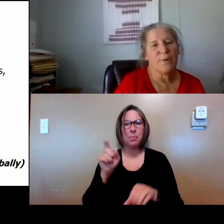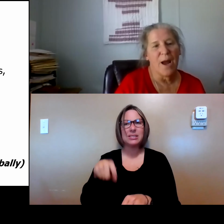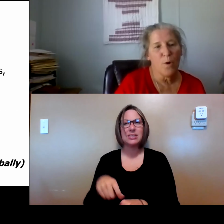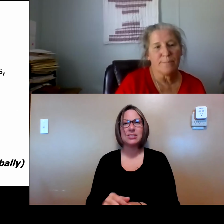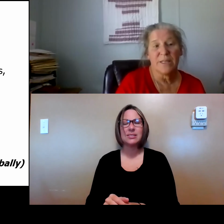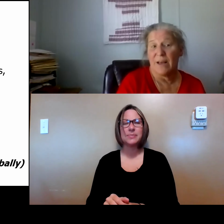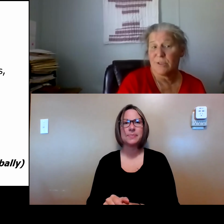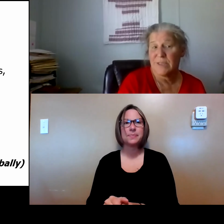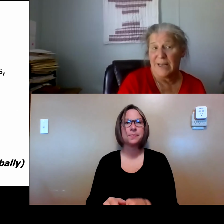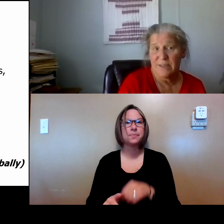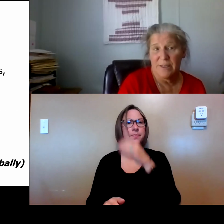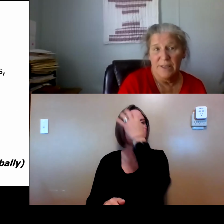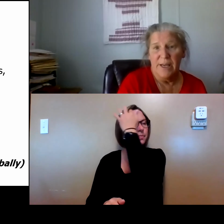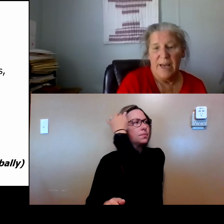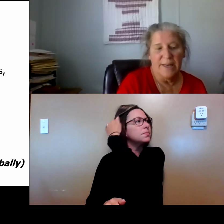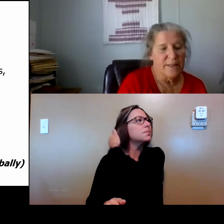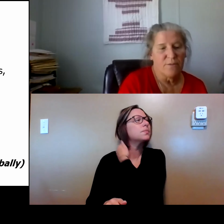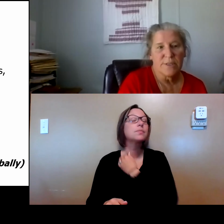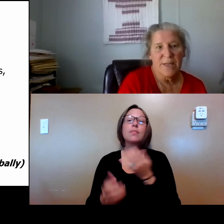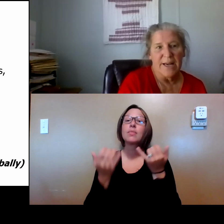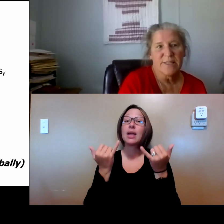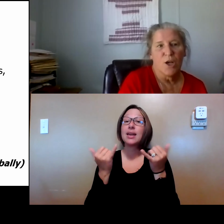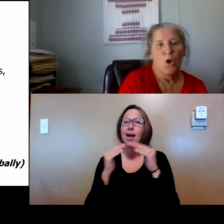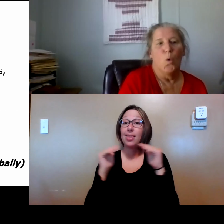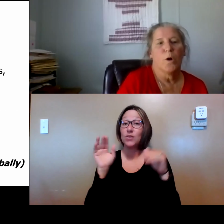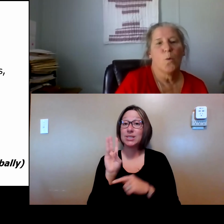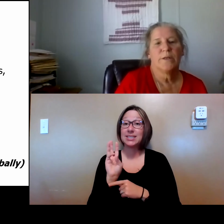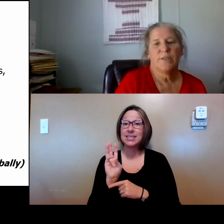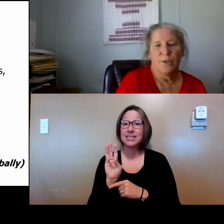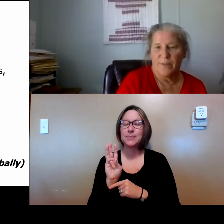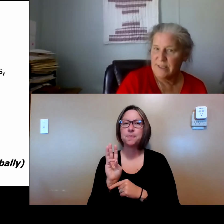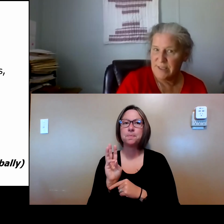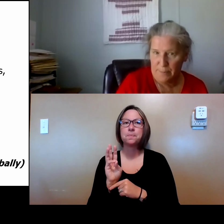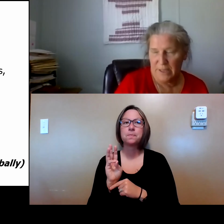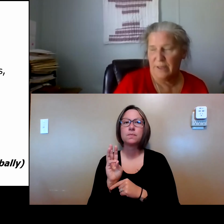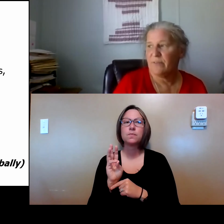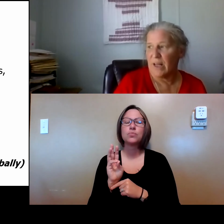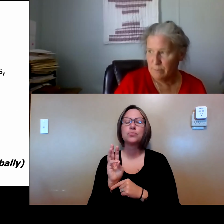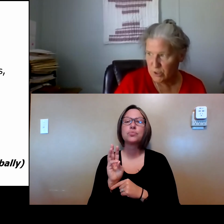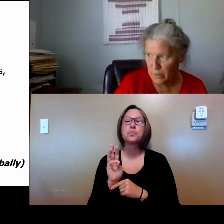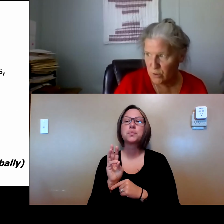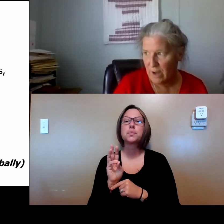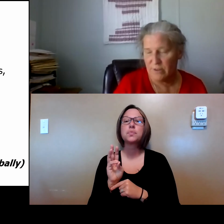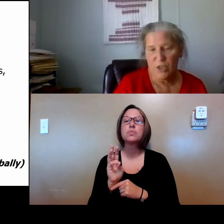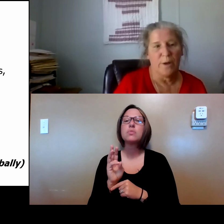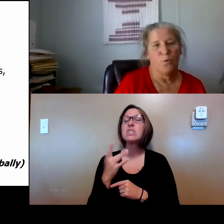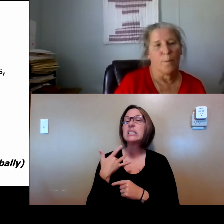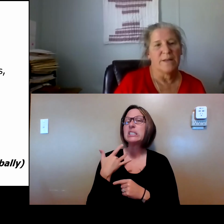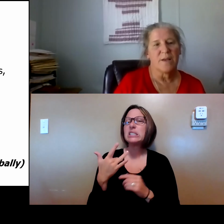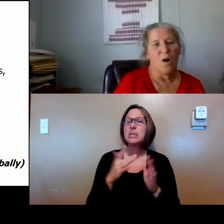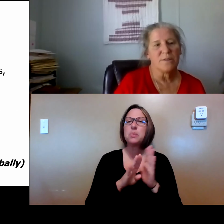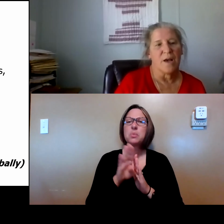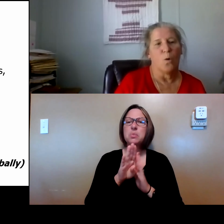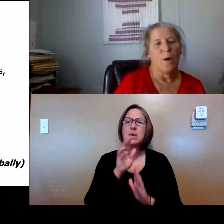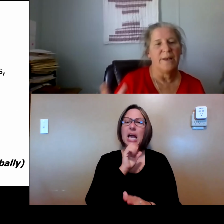Okay, so now we're up to level 6. And in level 6, that's typically developed between 12 and 24